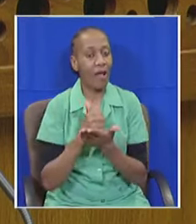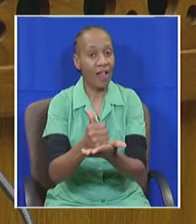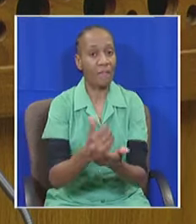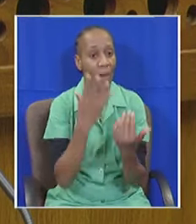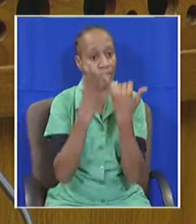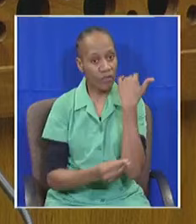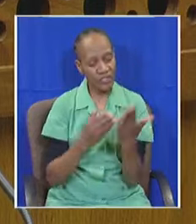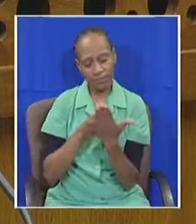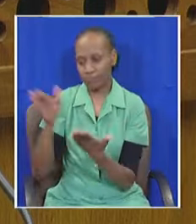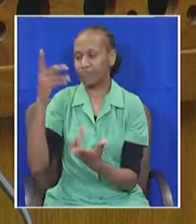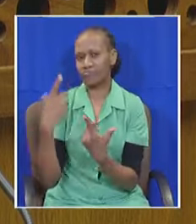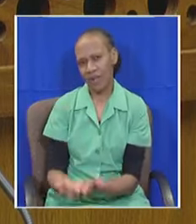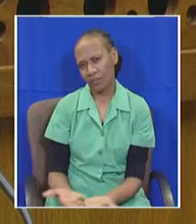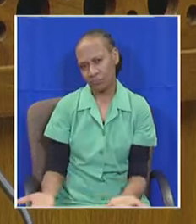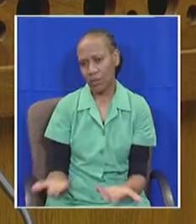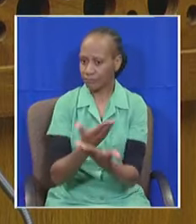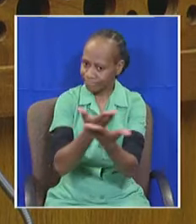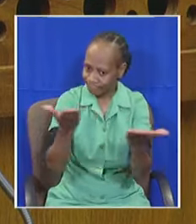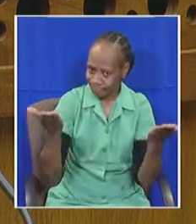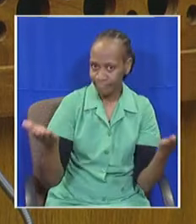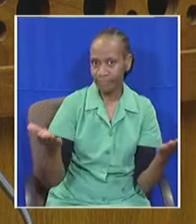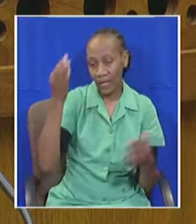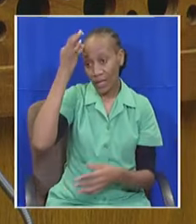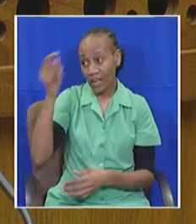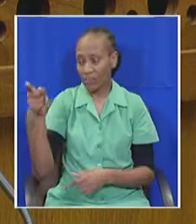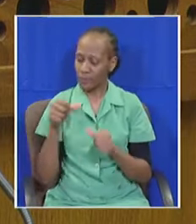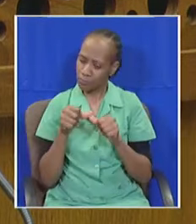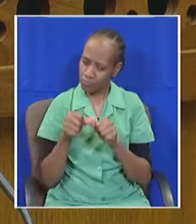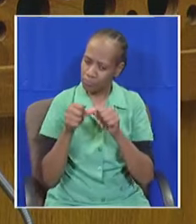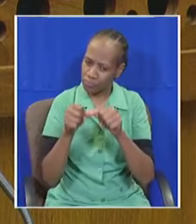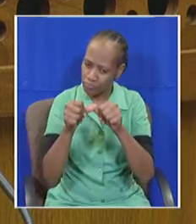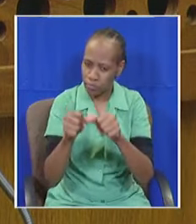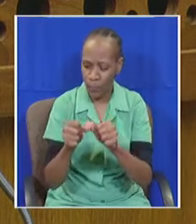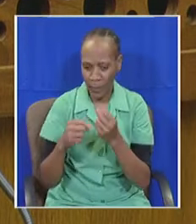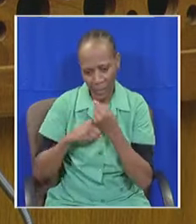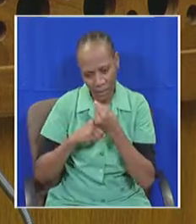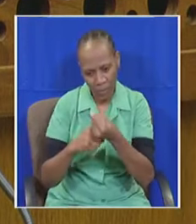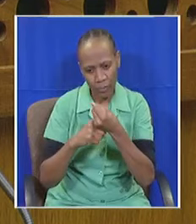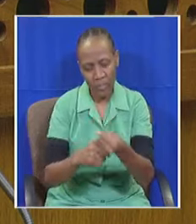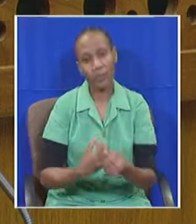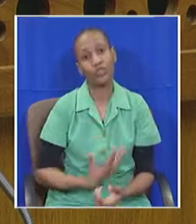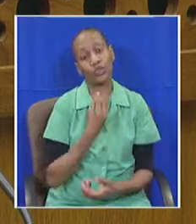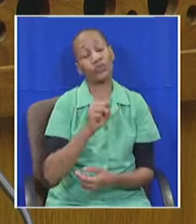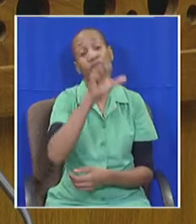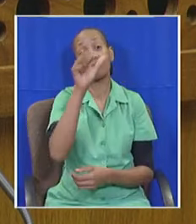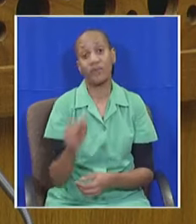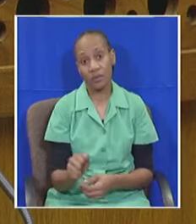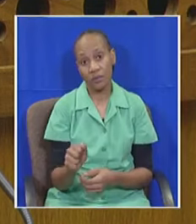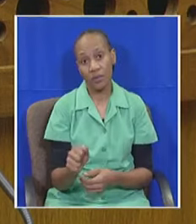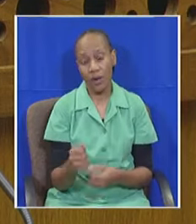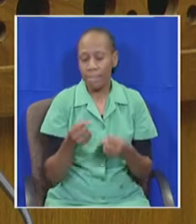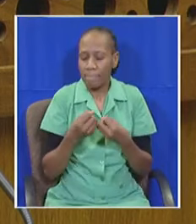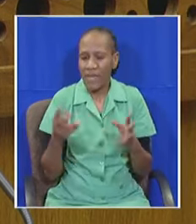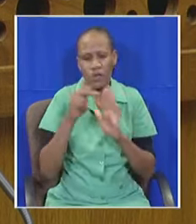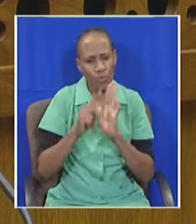poverty. Honorable members, our government continues to invest in the youth of the country. There are many